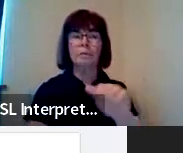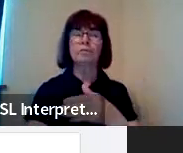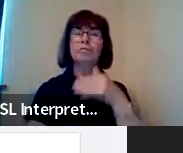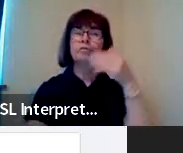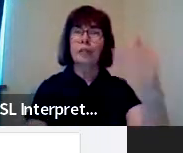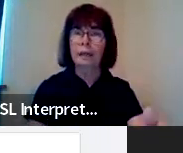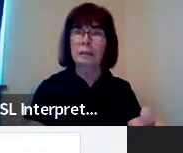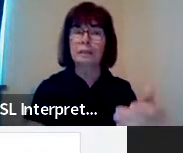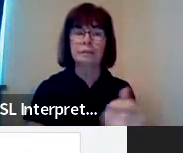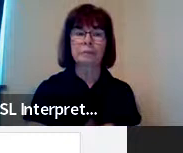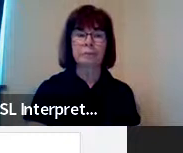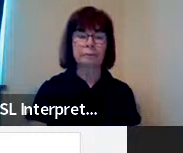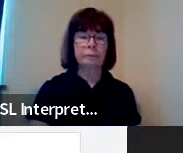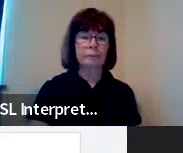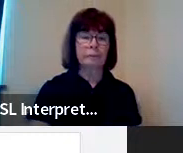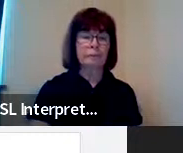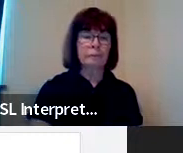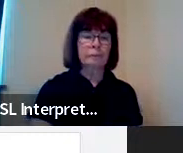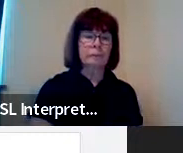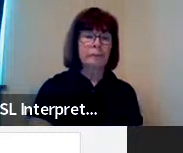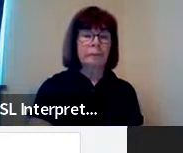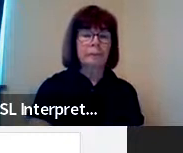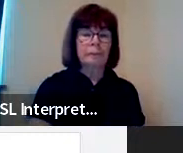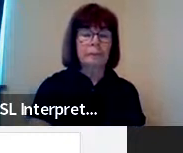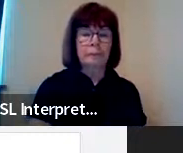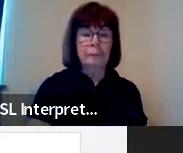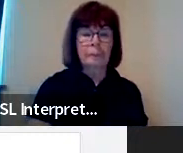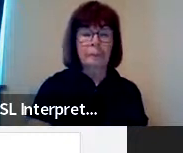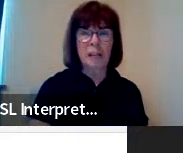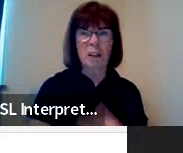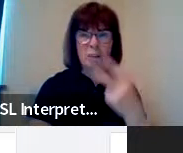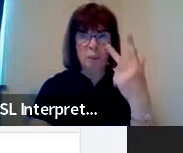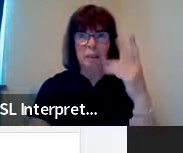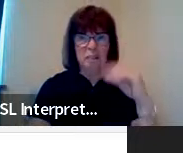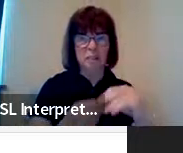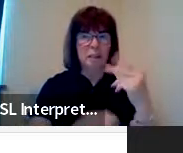our third combo of questions. All